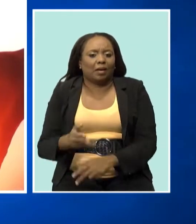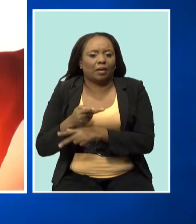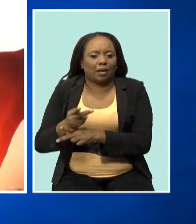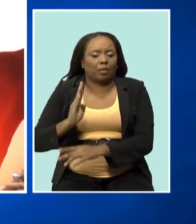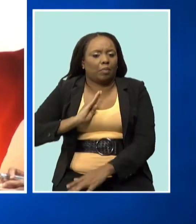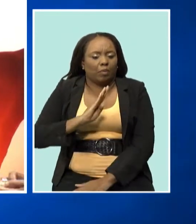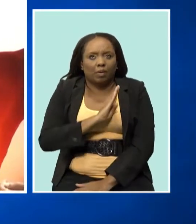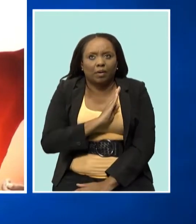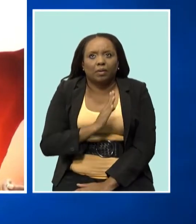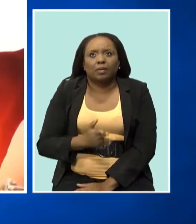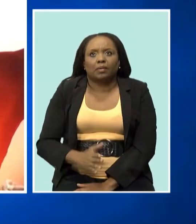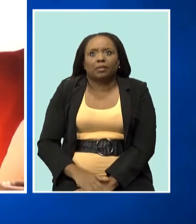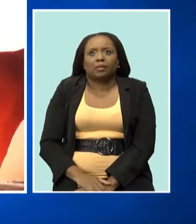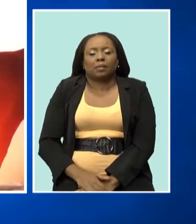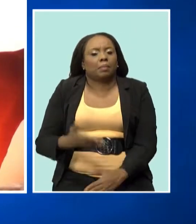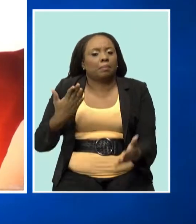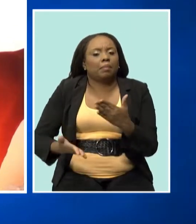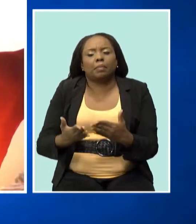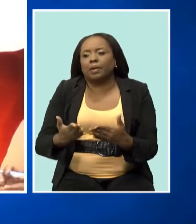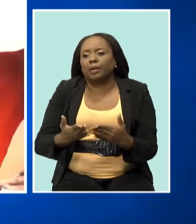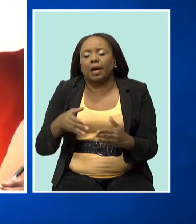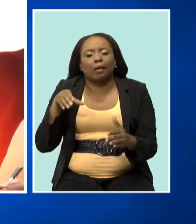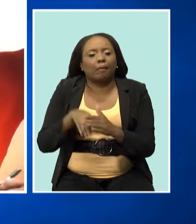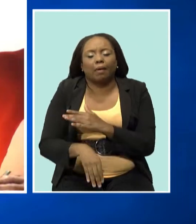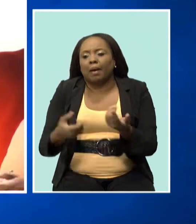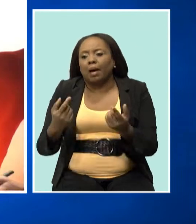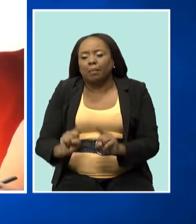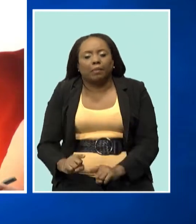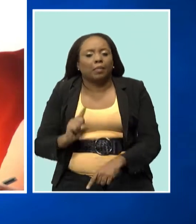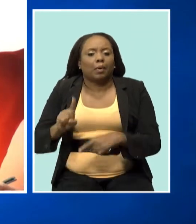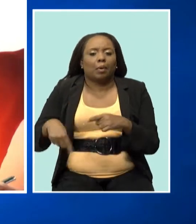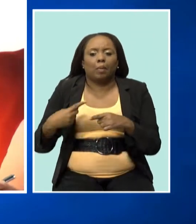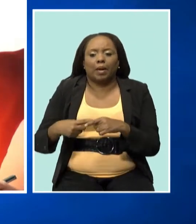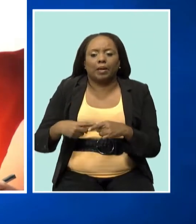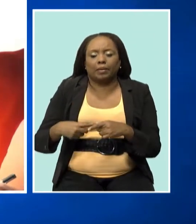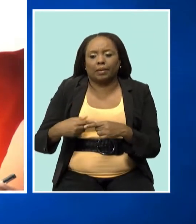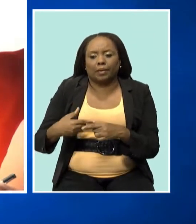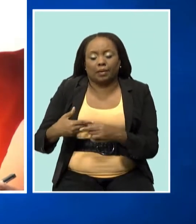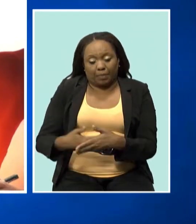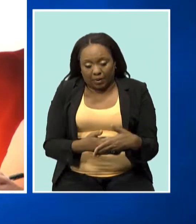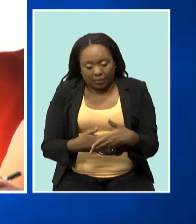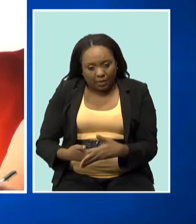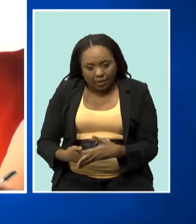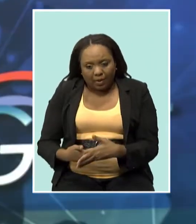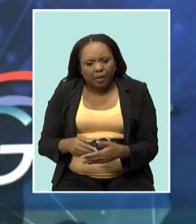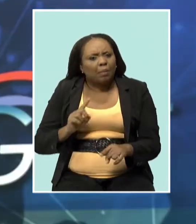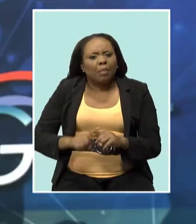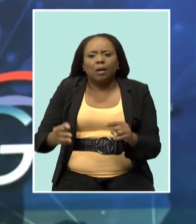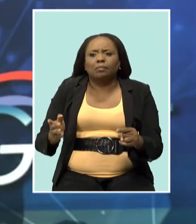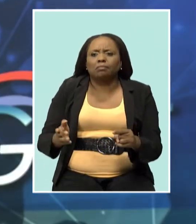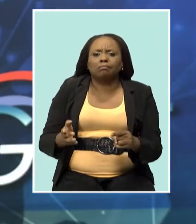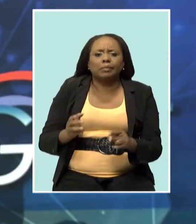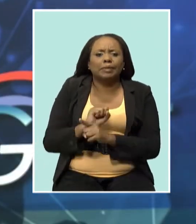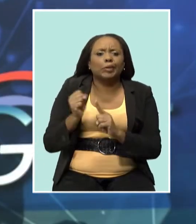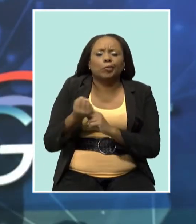take cases to court and actually win some. And invariably, I think that is where the ministry has to go, that is where